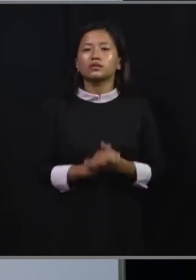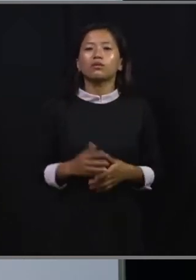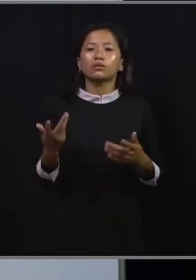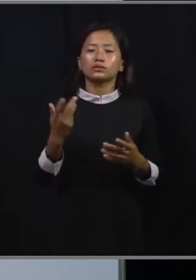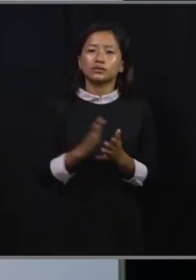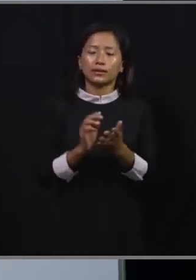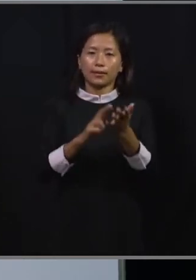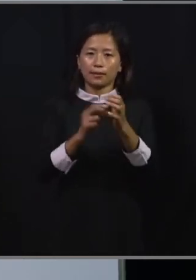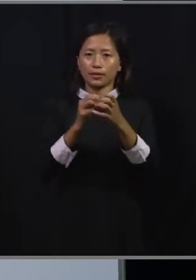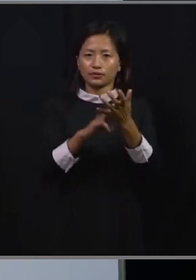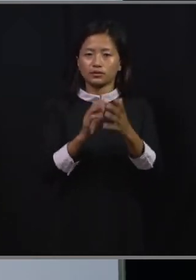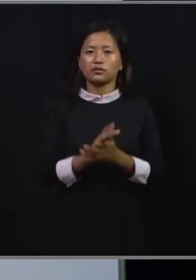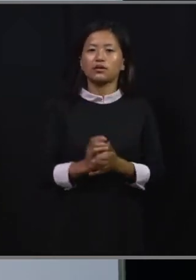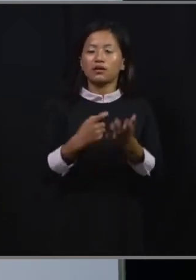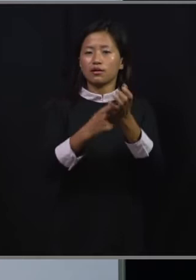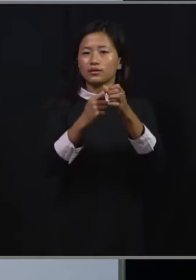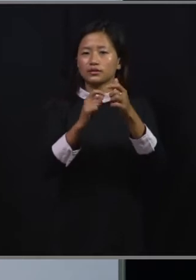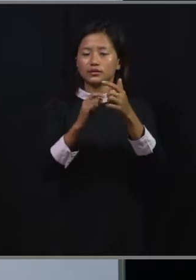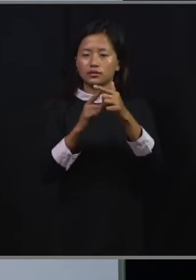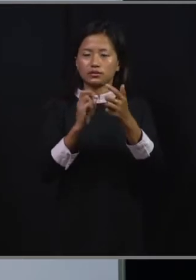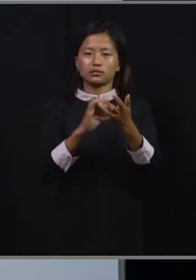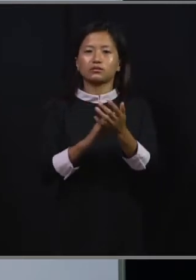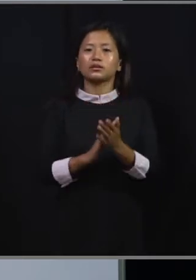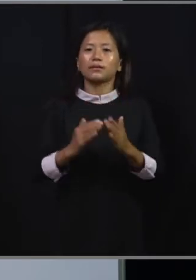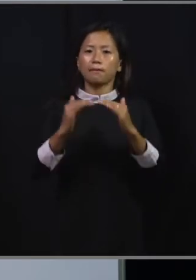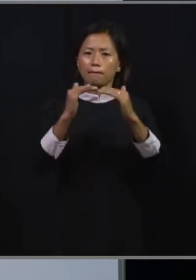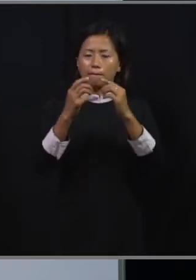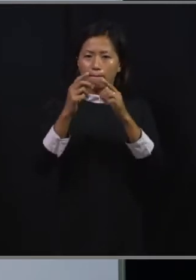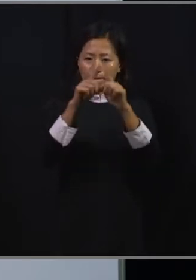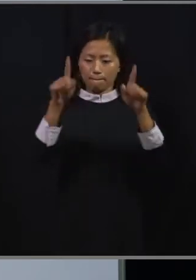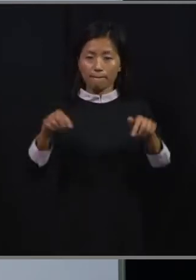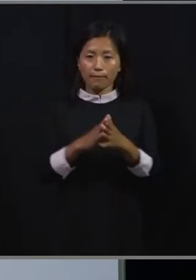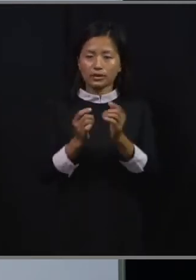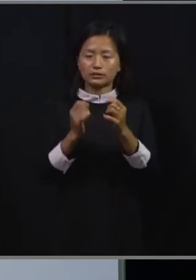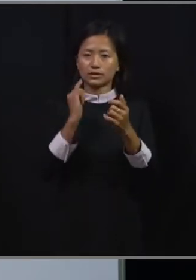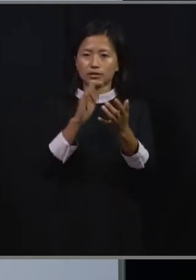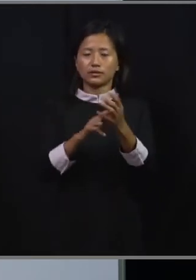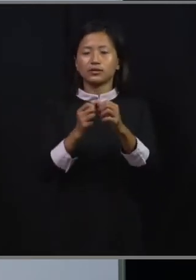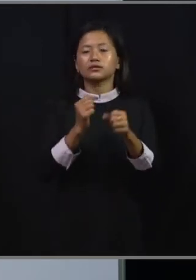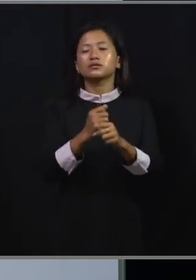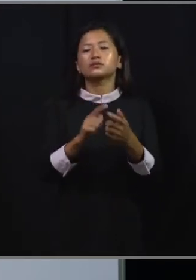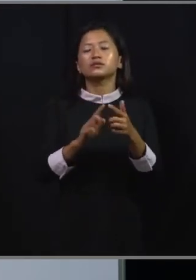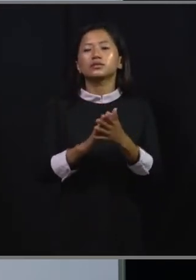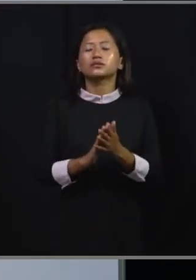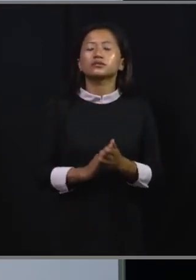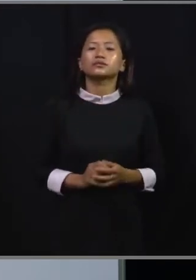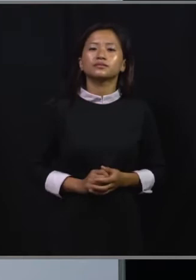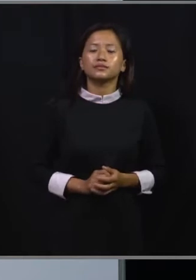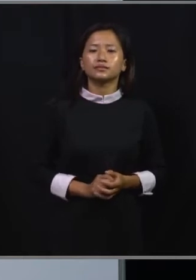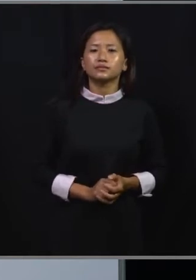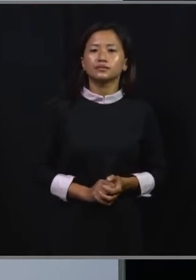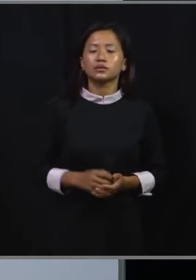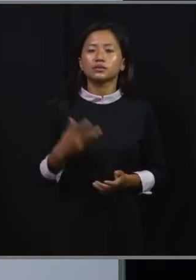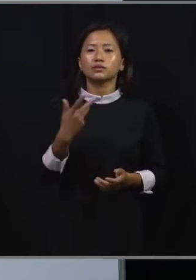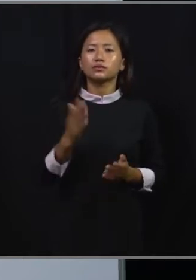It is nothing but for the lens ratio of image distance to the object distance. So for the objective, so I can write here